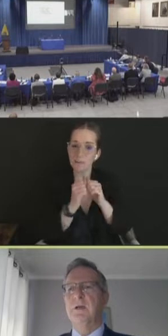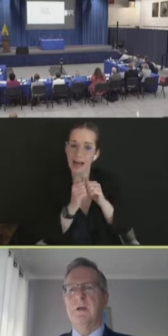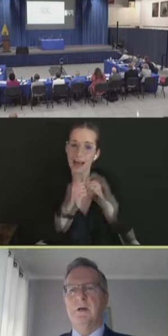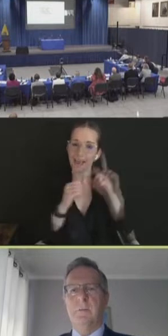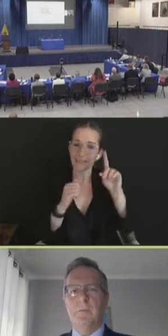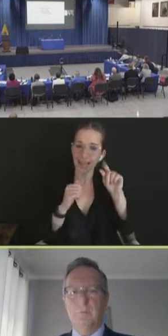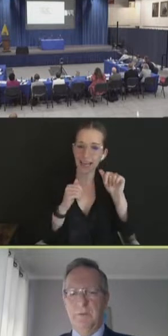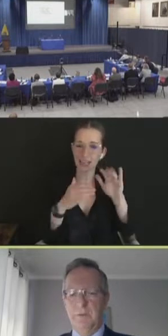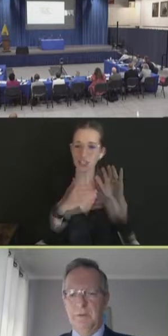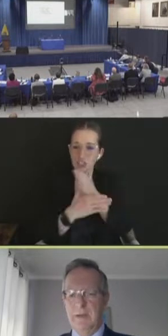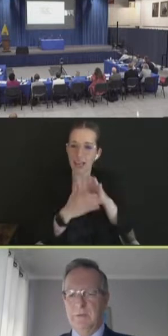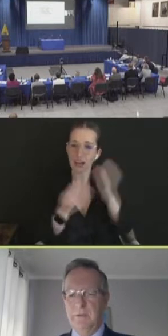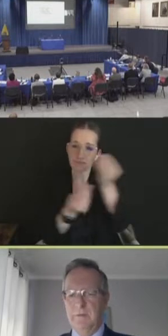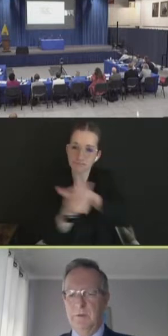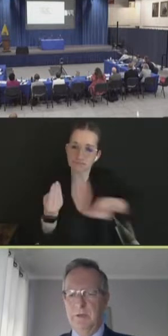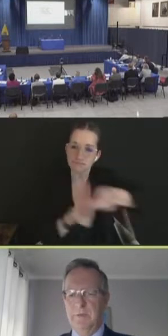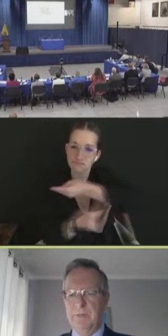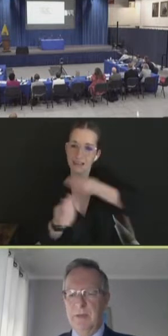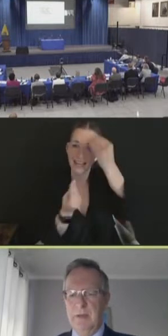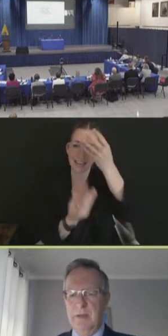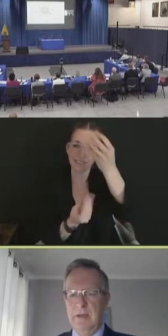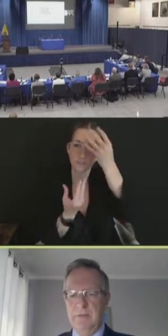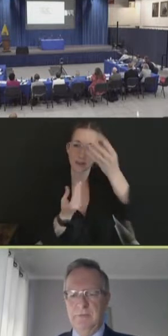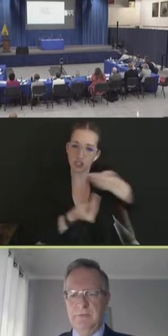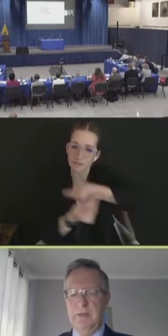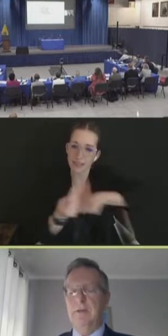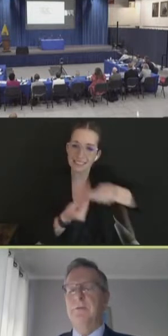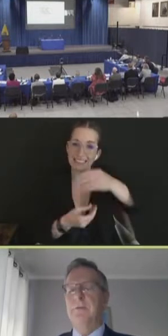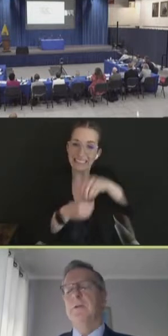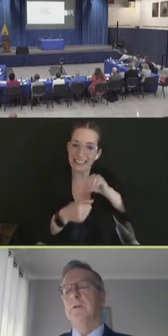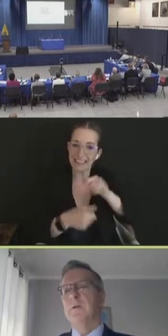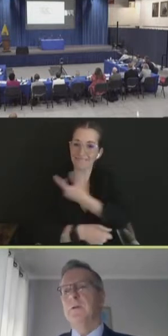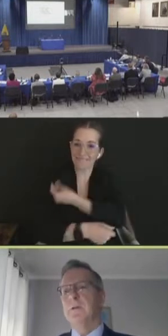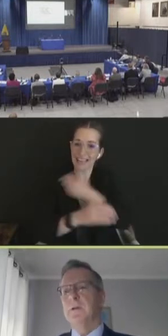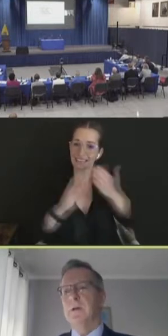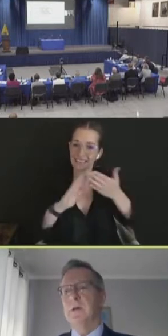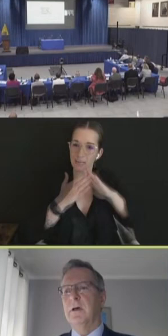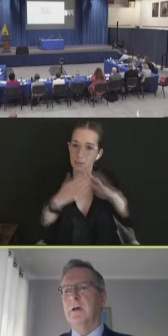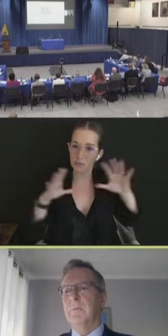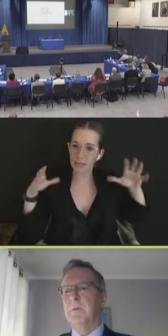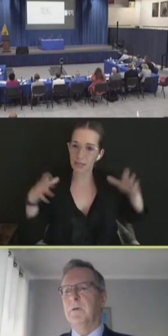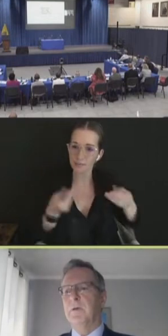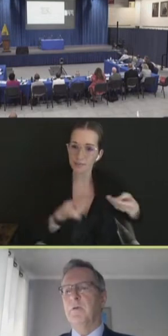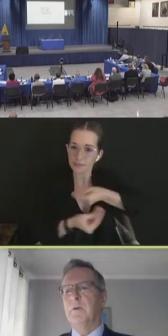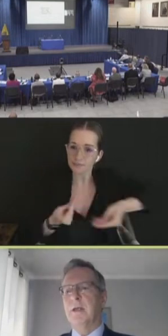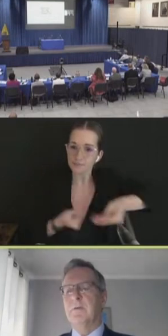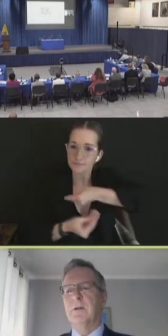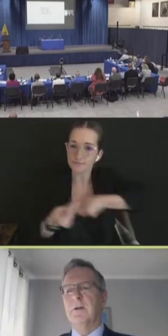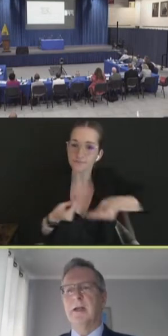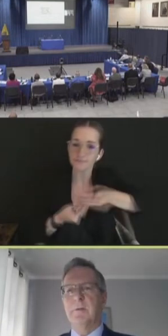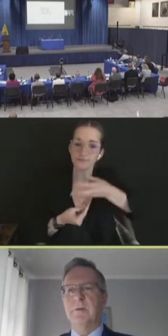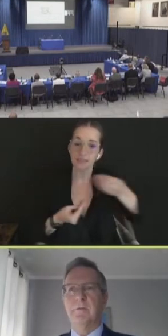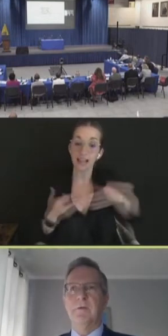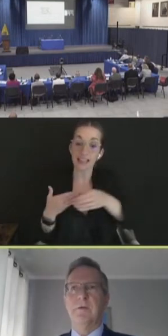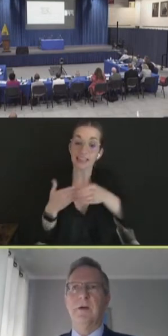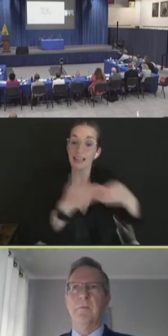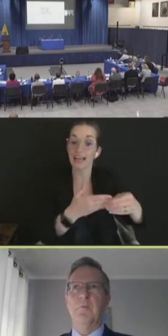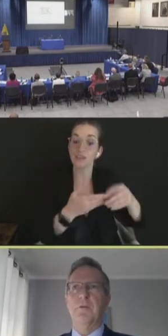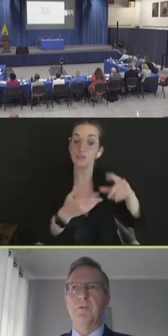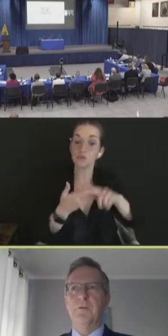exchange within the vaccine community. This has led to an increase in creative and